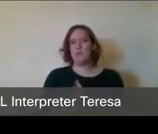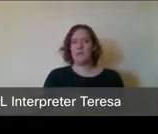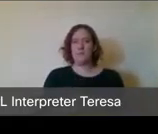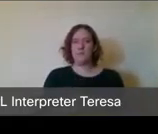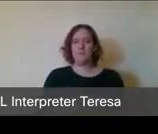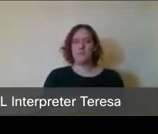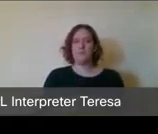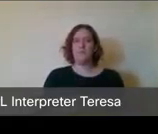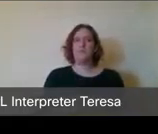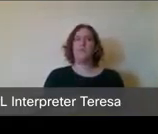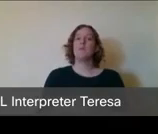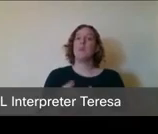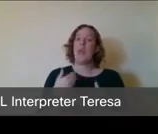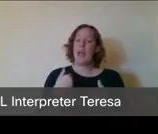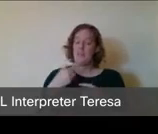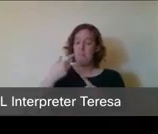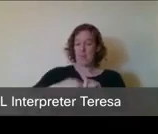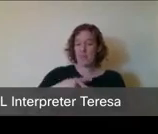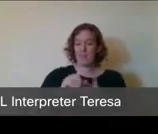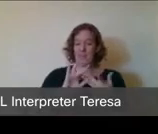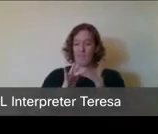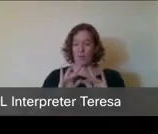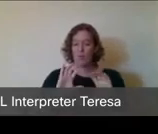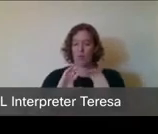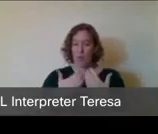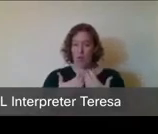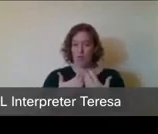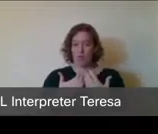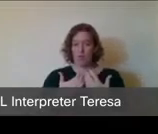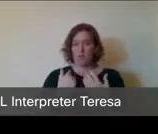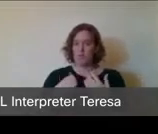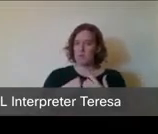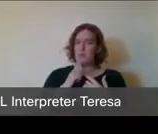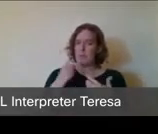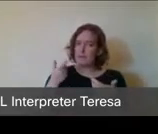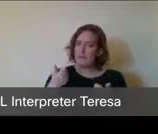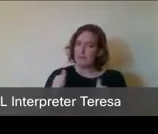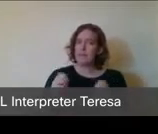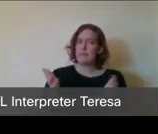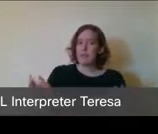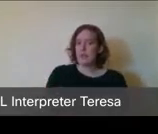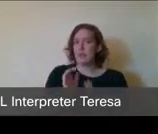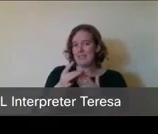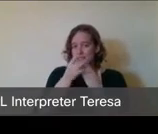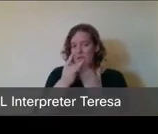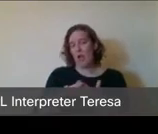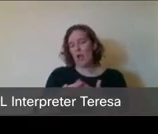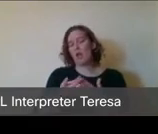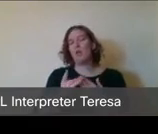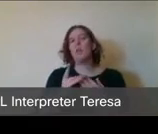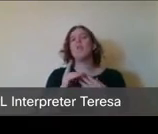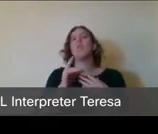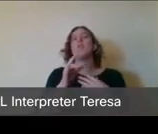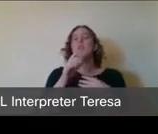Through our monthly virtual classes, we strive to encourage and guide provisions that support